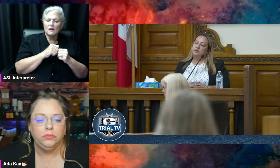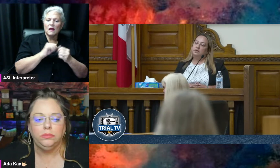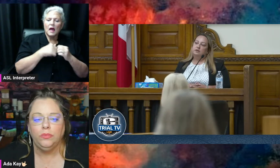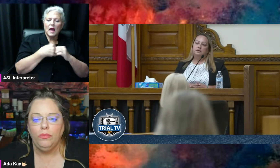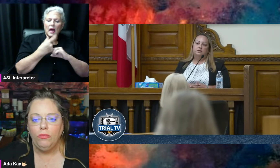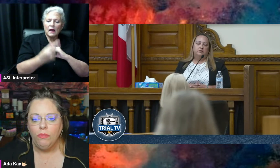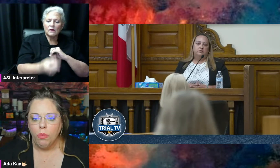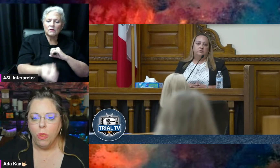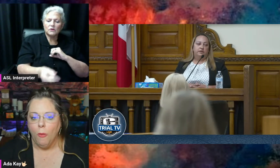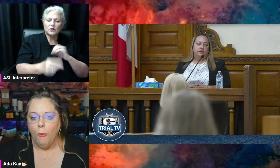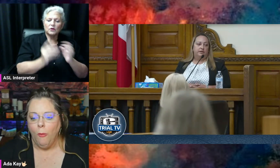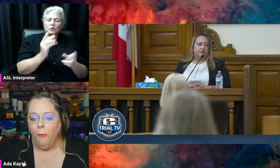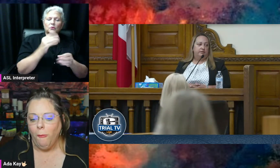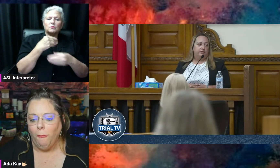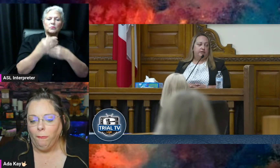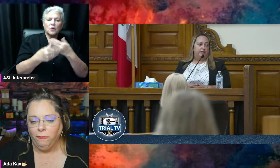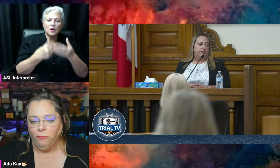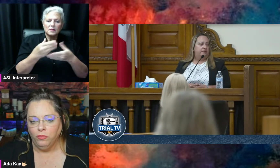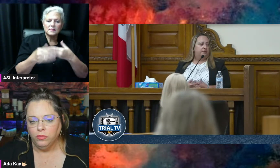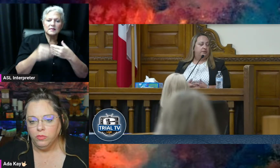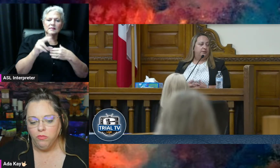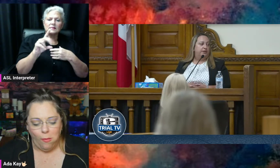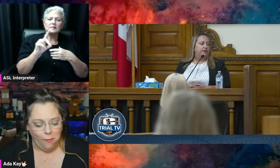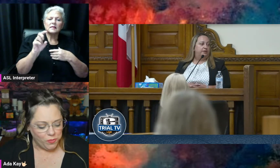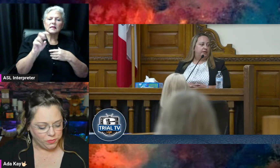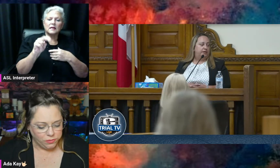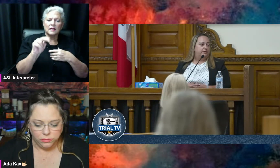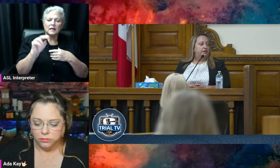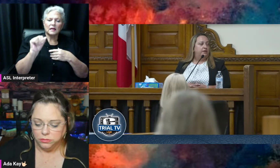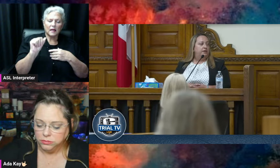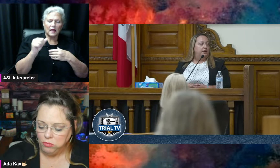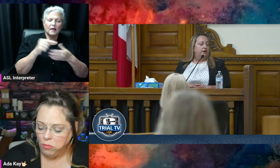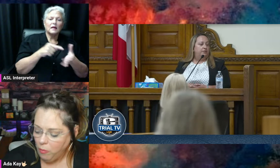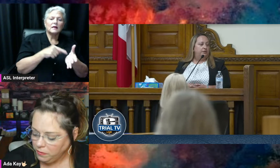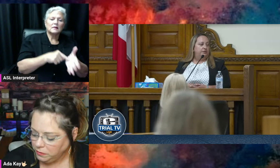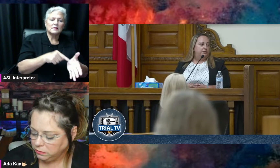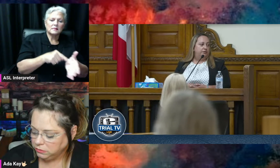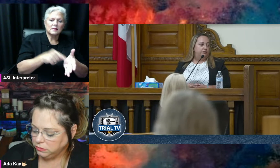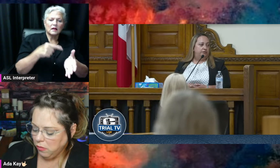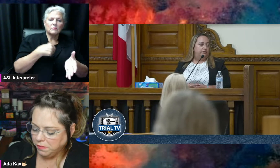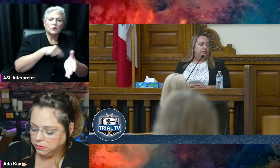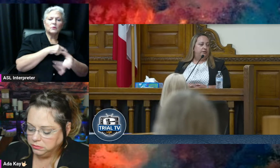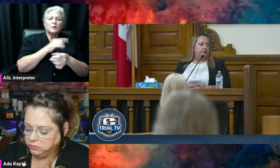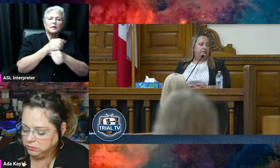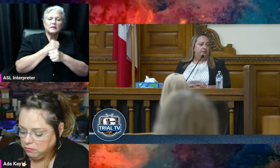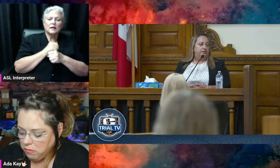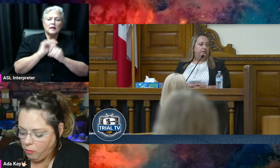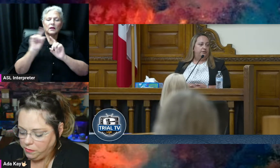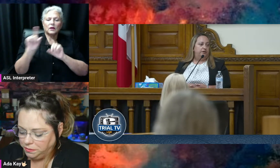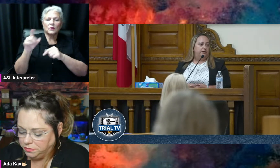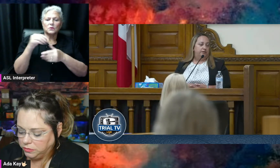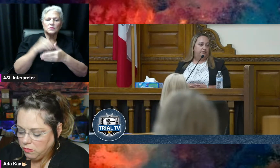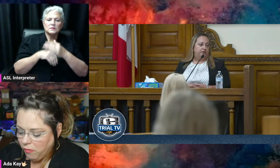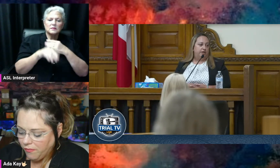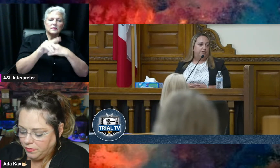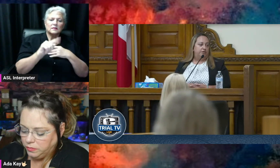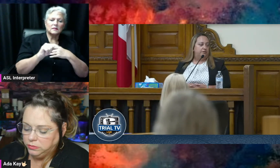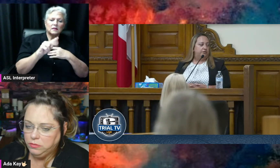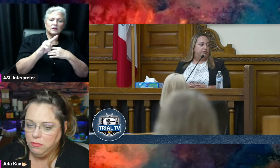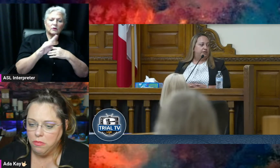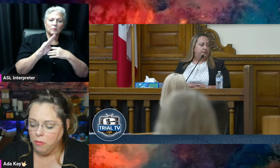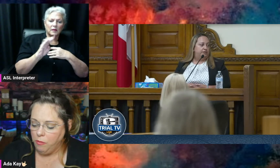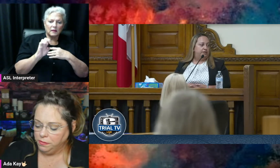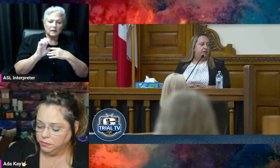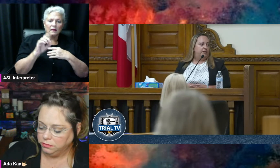DNA? So the cutting that we take, or sample that we take, it goes into a tube, and then we do what's called an